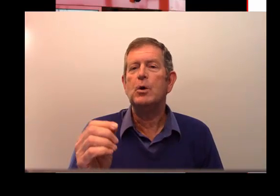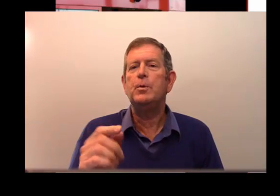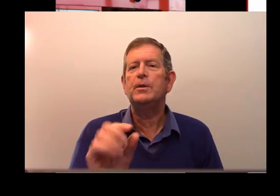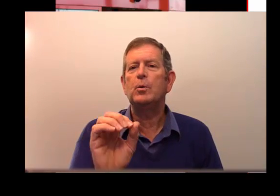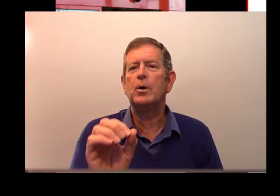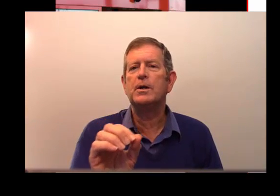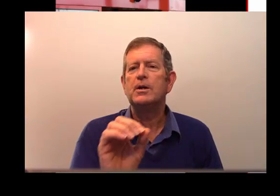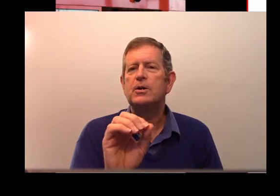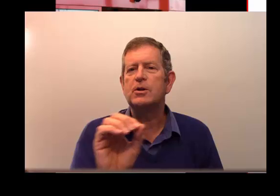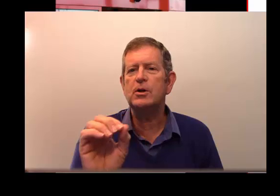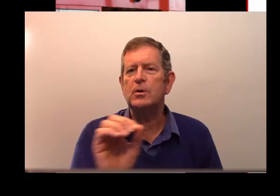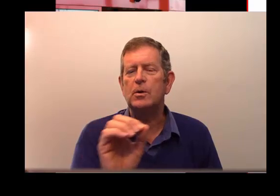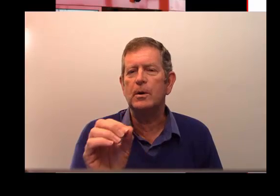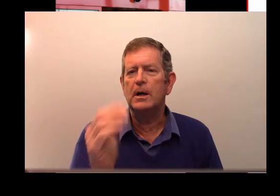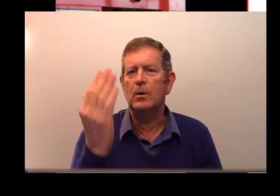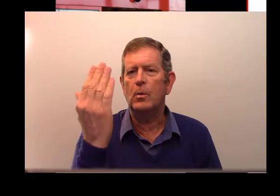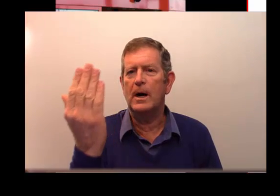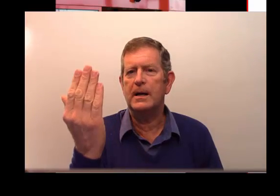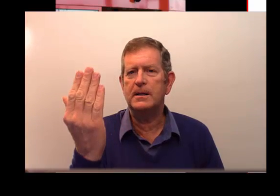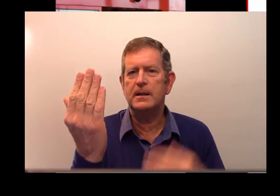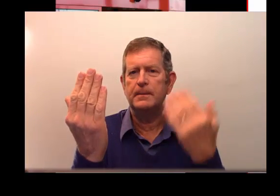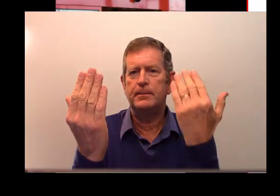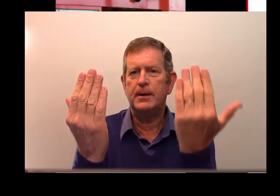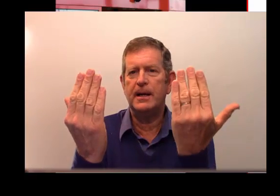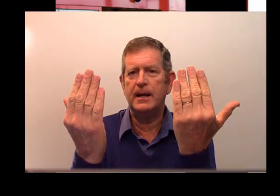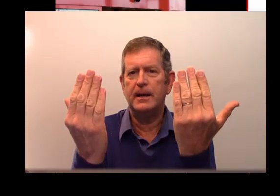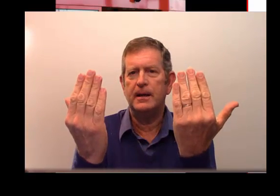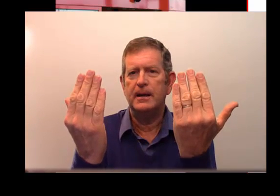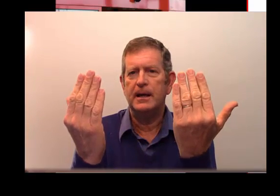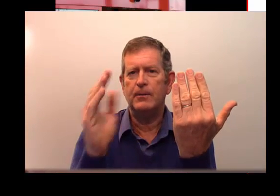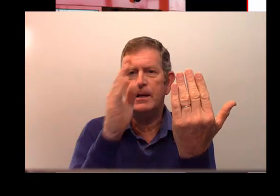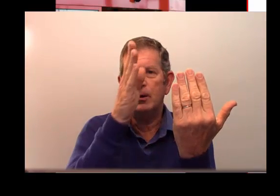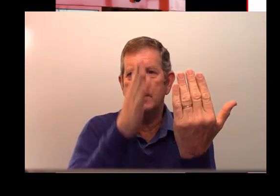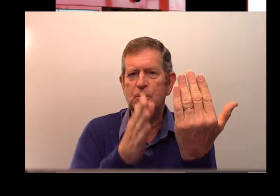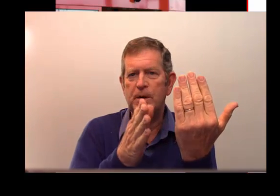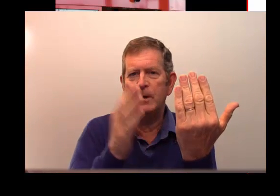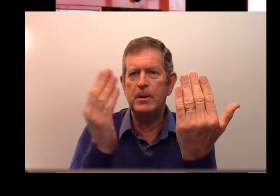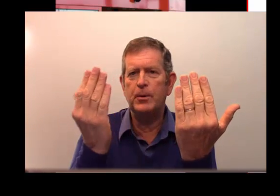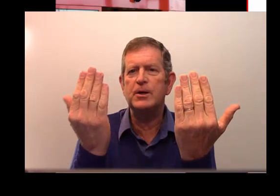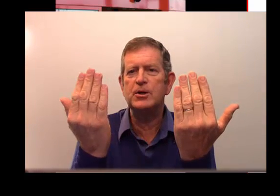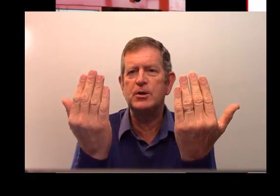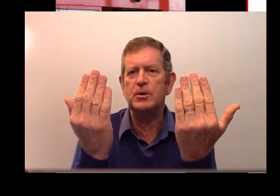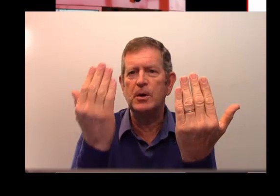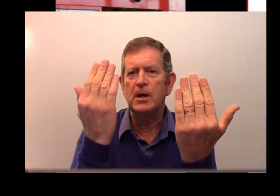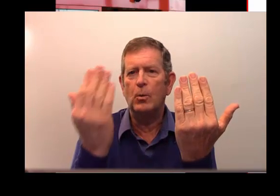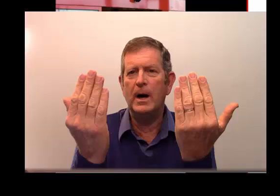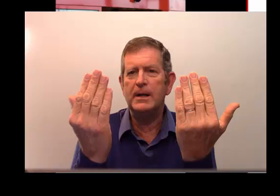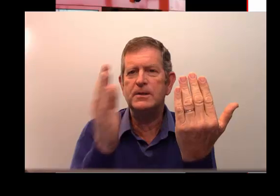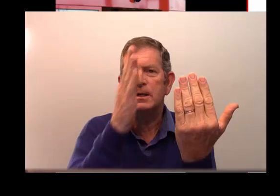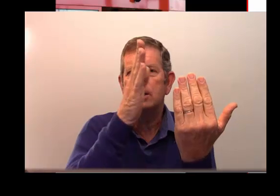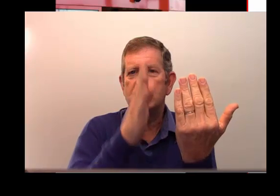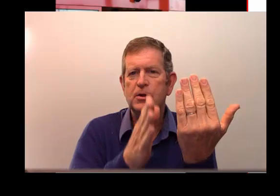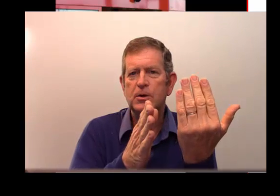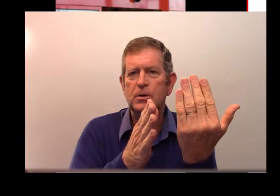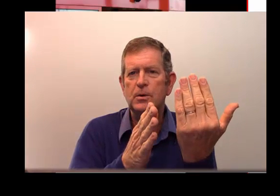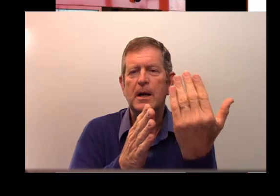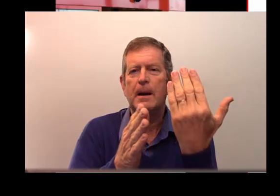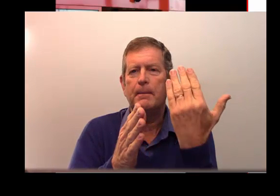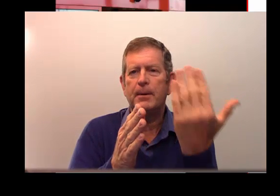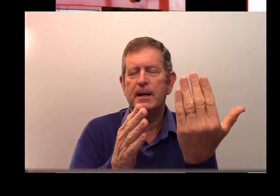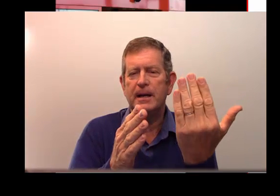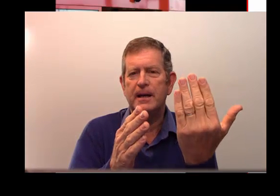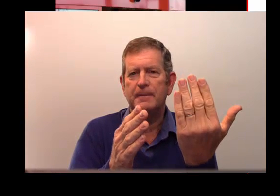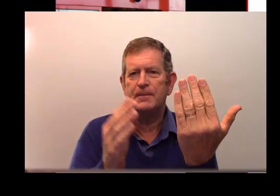situations, you put the word to. Want, play. And right here in between, we put to. Wants